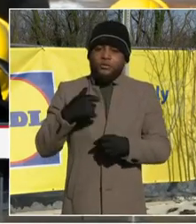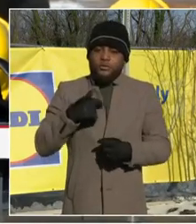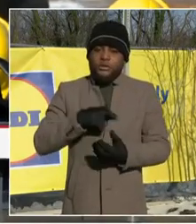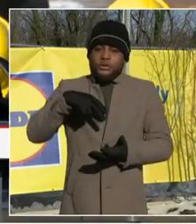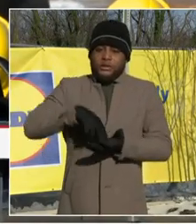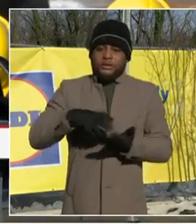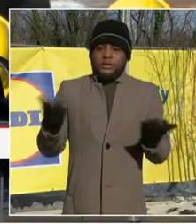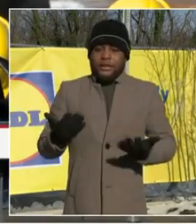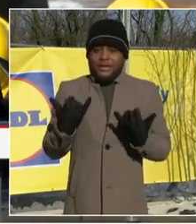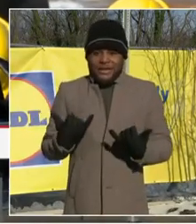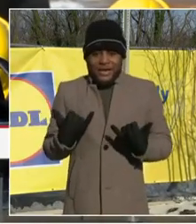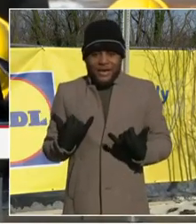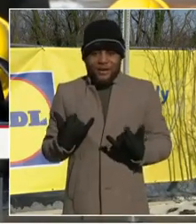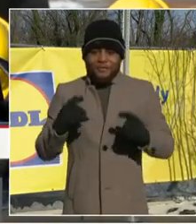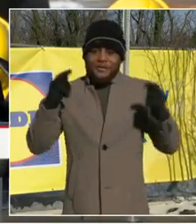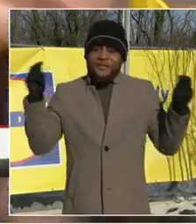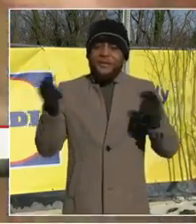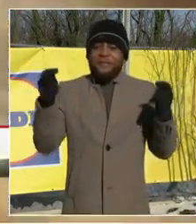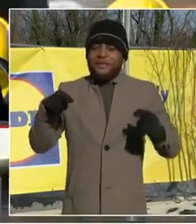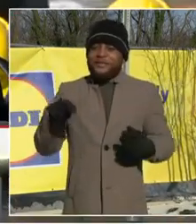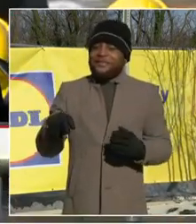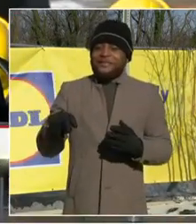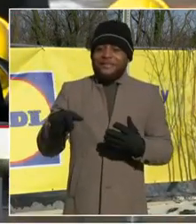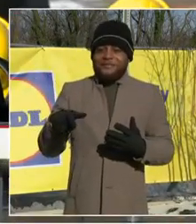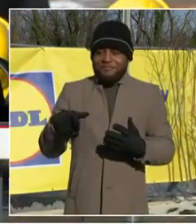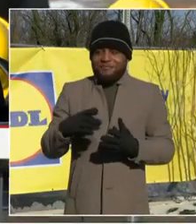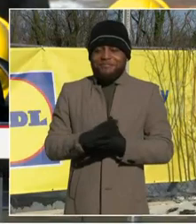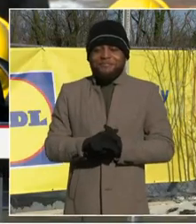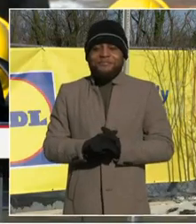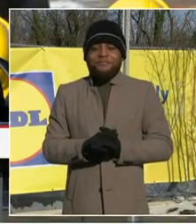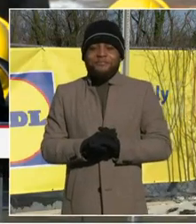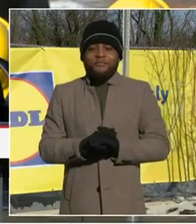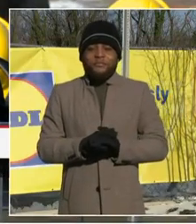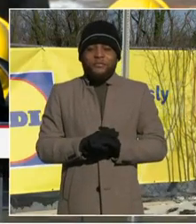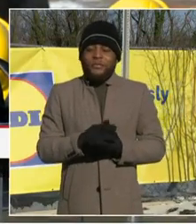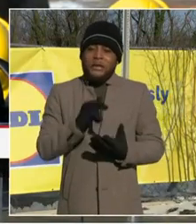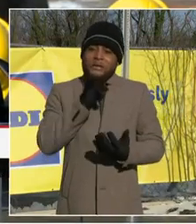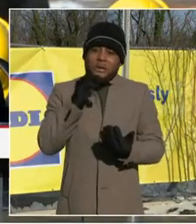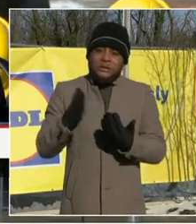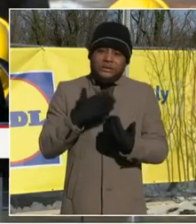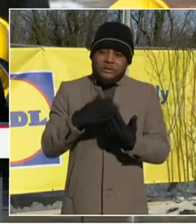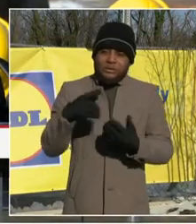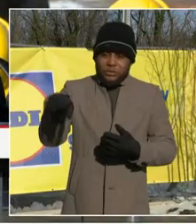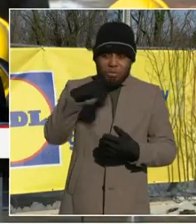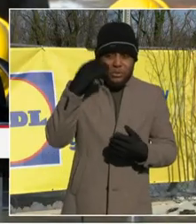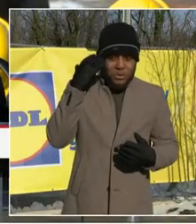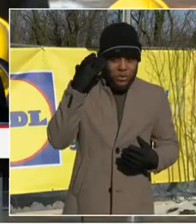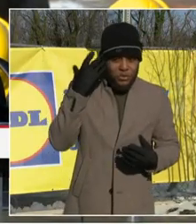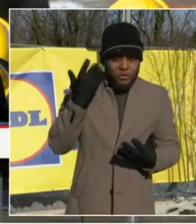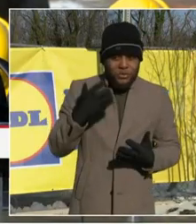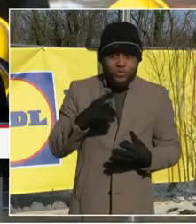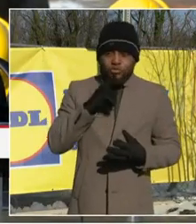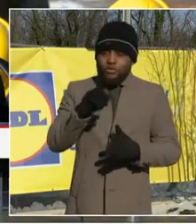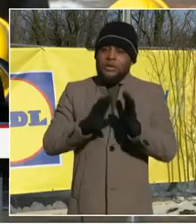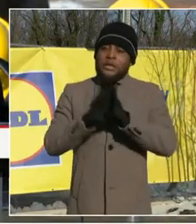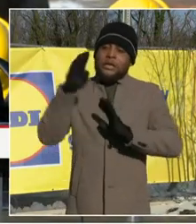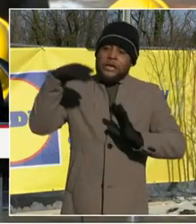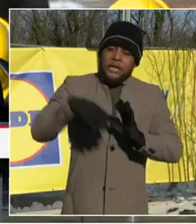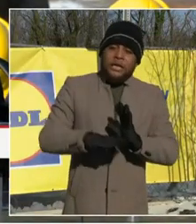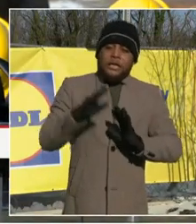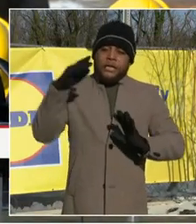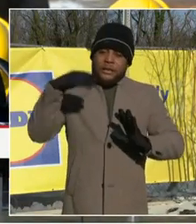occasion. It wasn't easy, as you all know. We've had our ups and downs, but